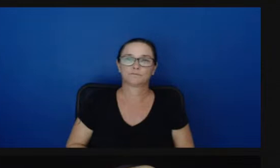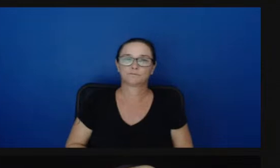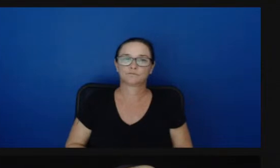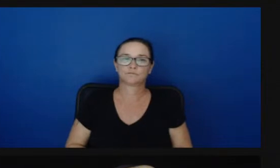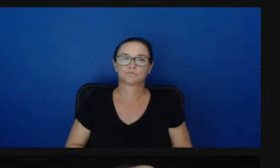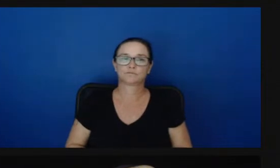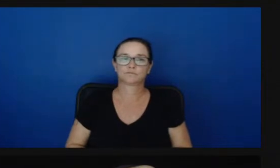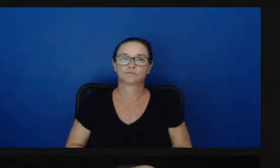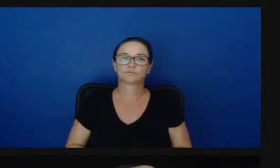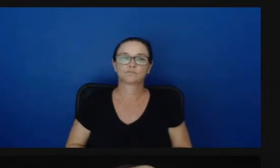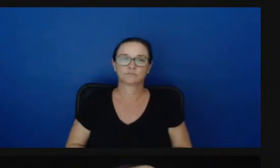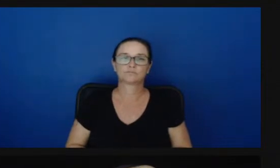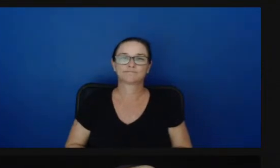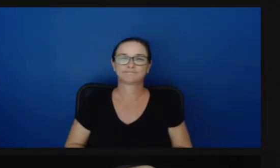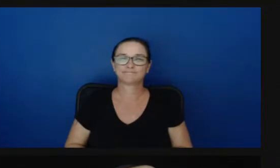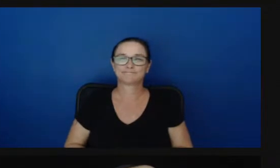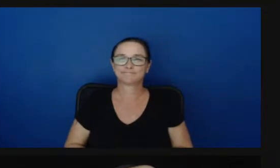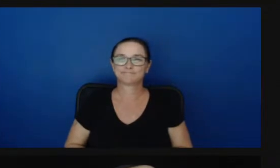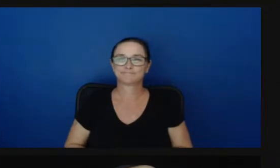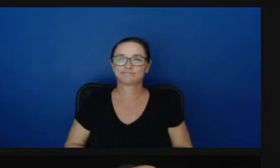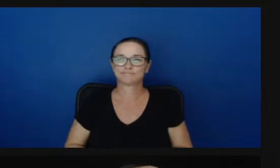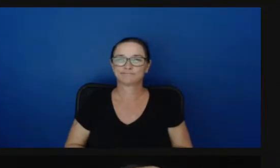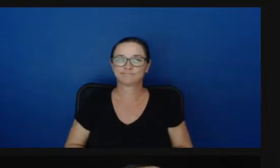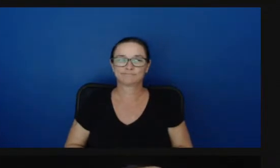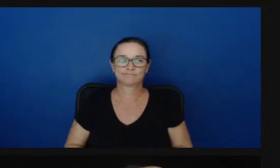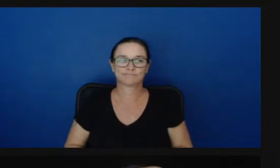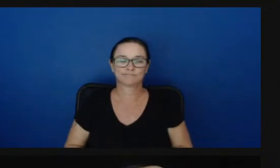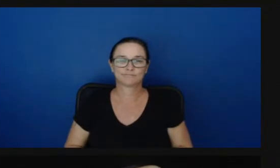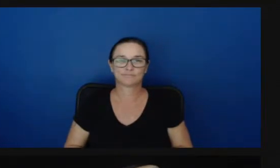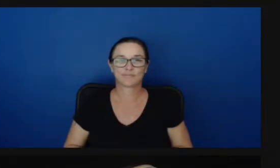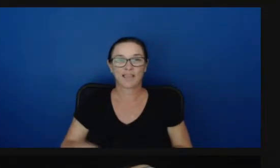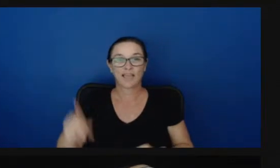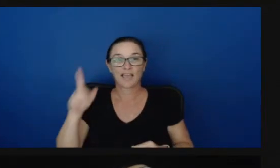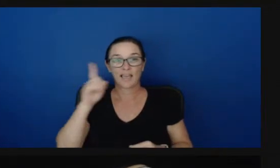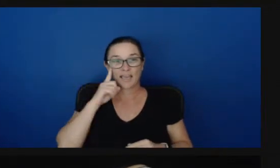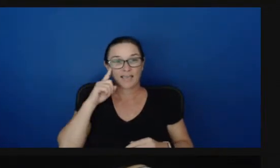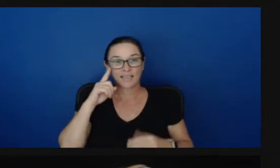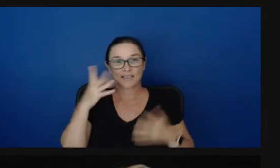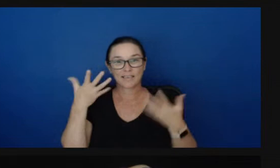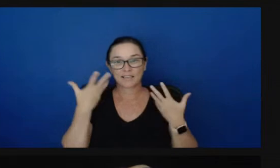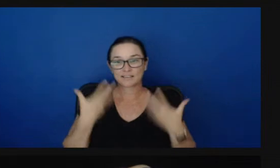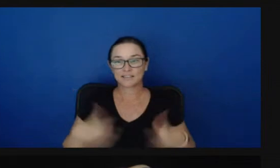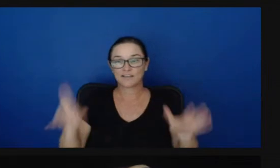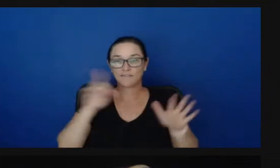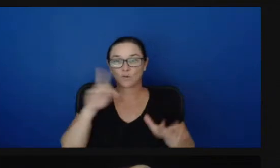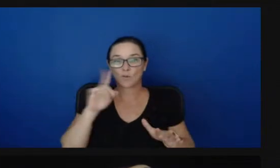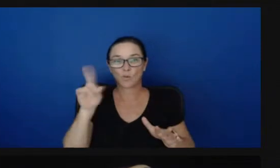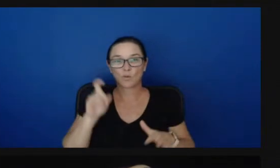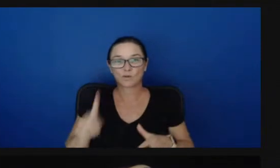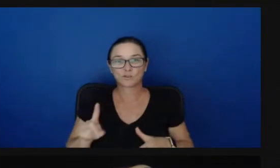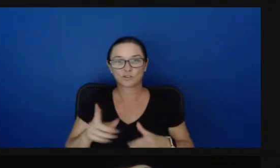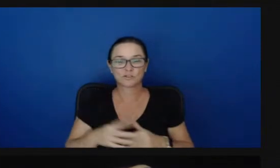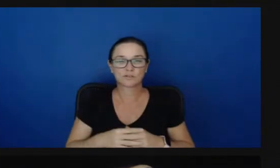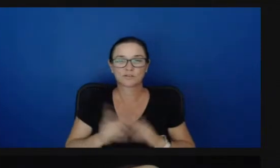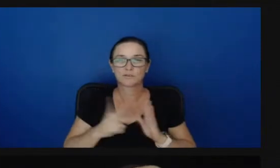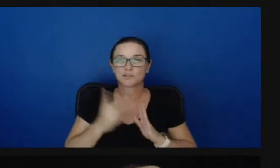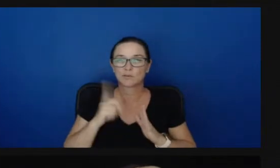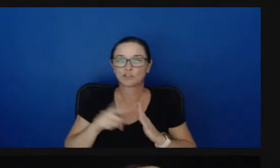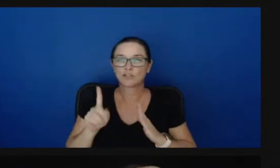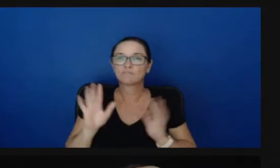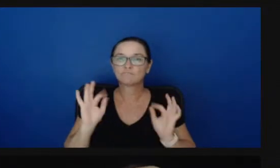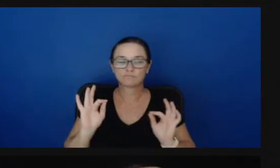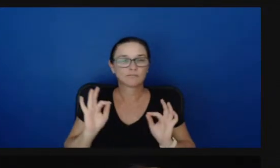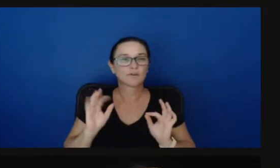So yeah, All right. there you go. All right. Well, I think that gets us through the questions. Let me just double check. Yeah. So